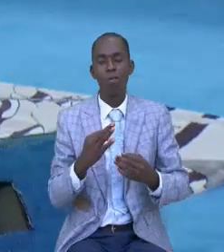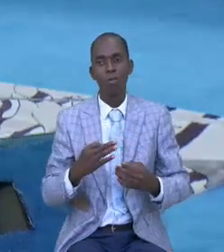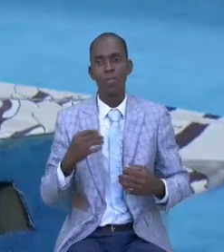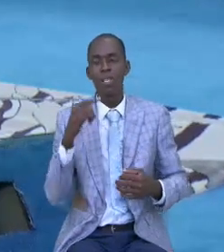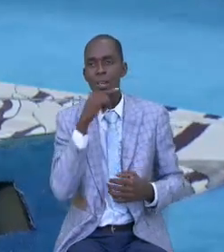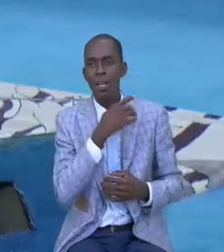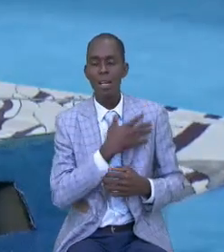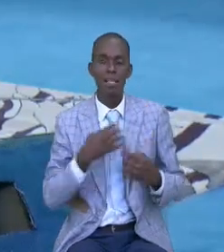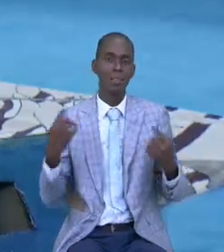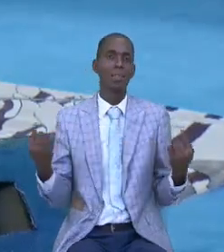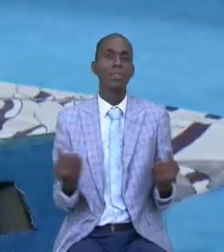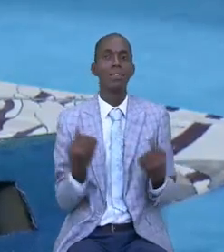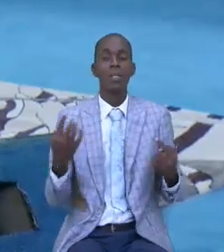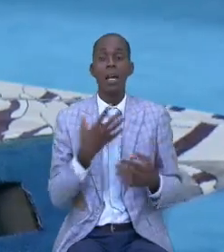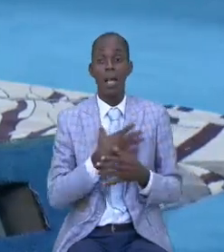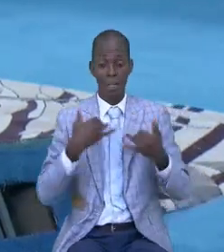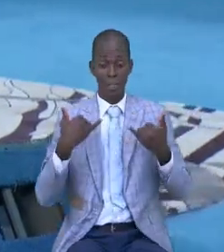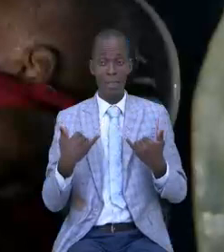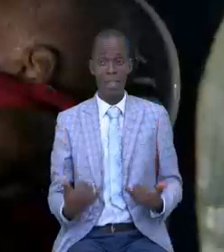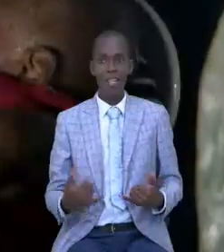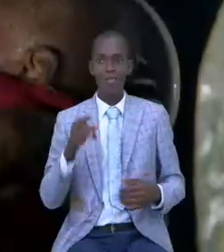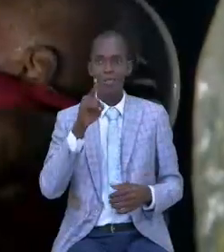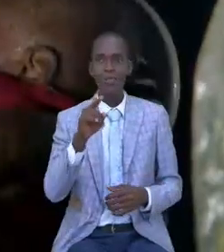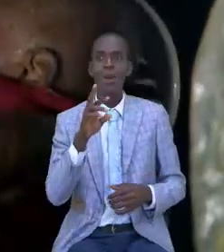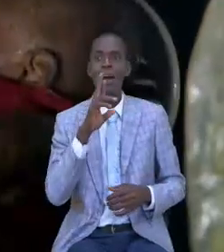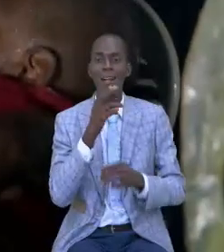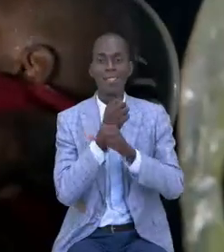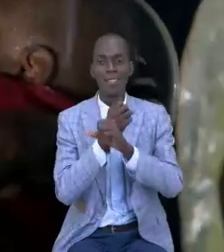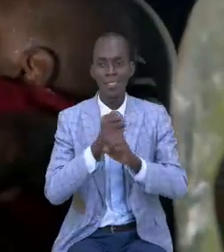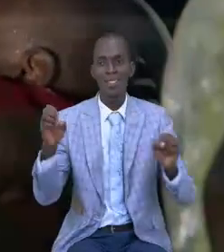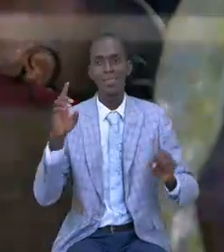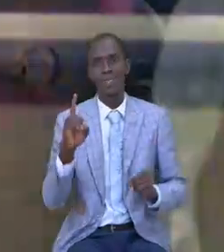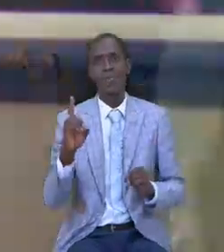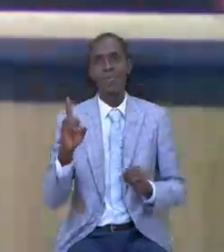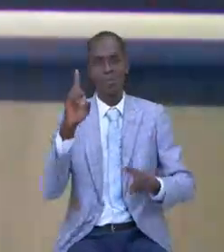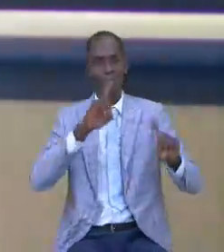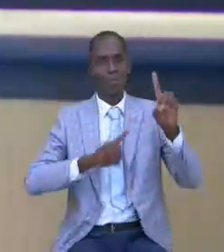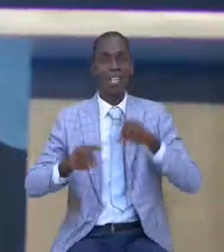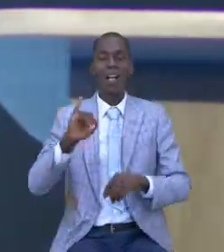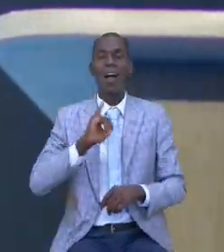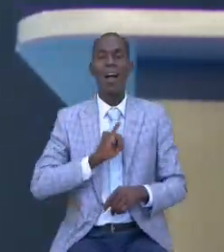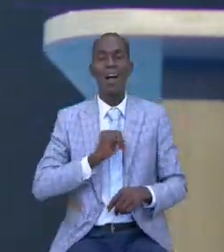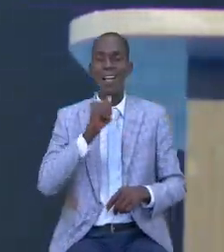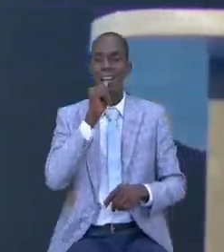And now you are saved. I am